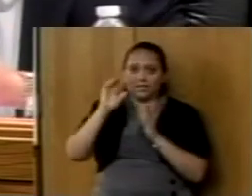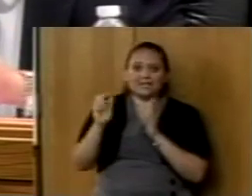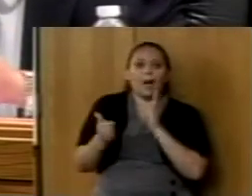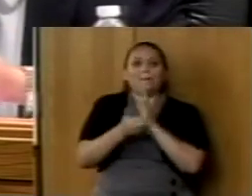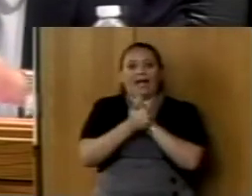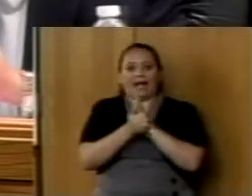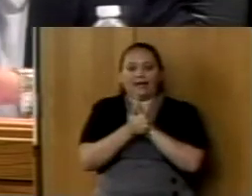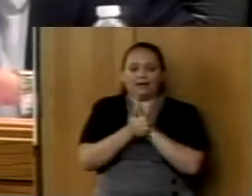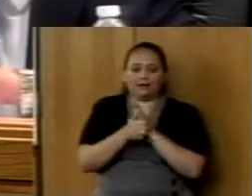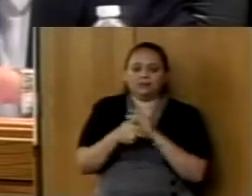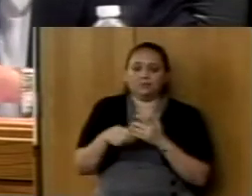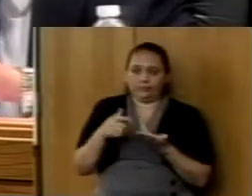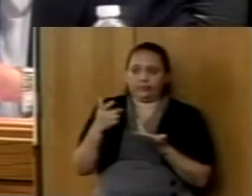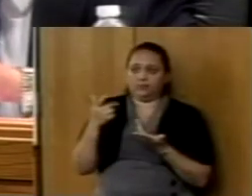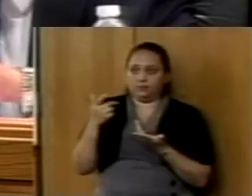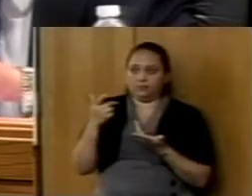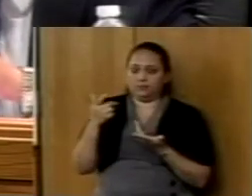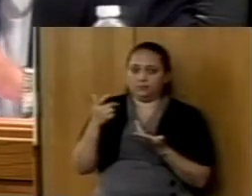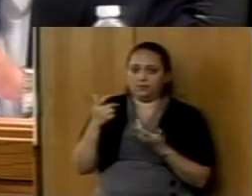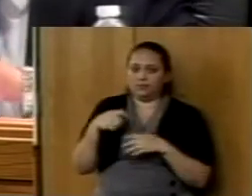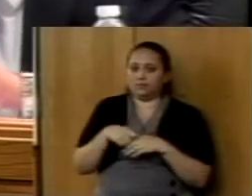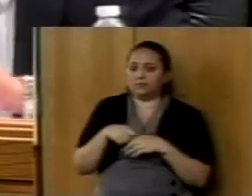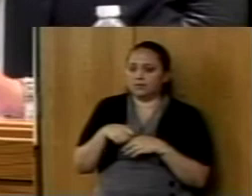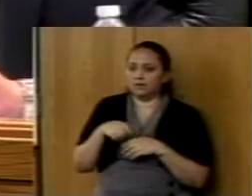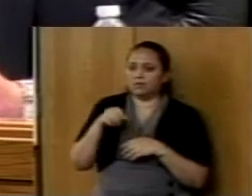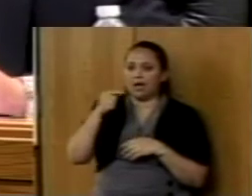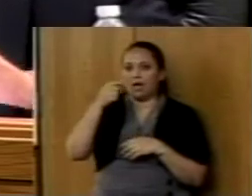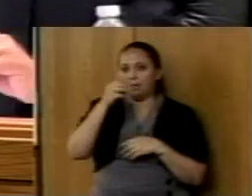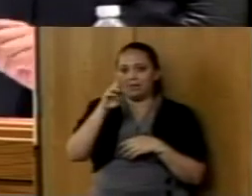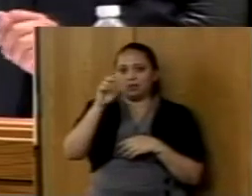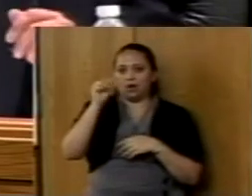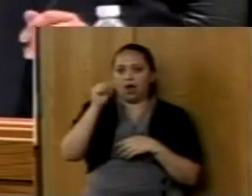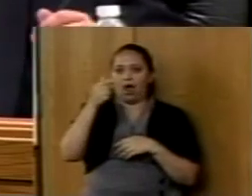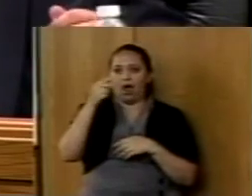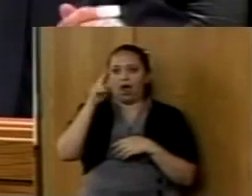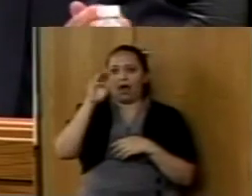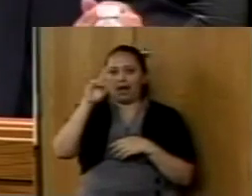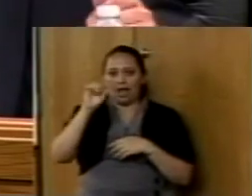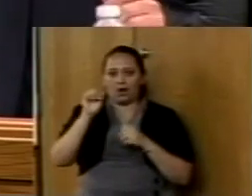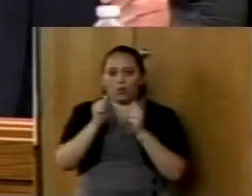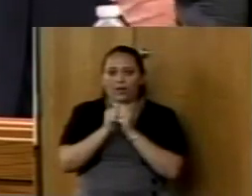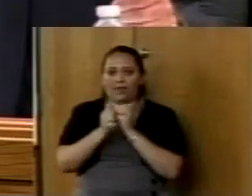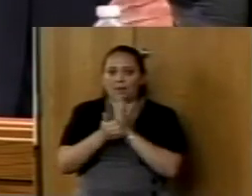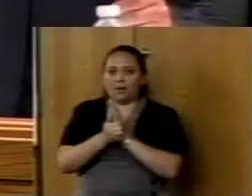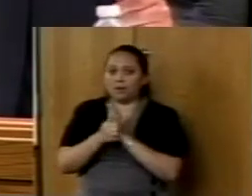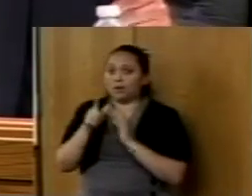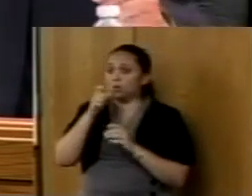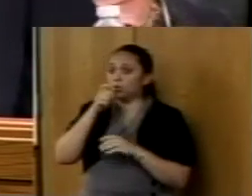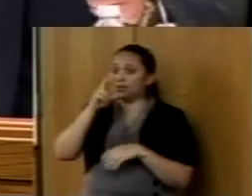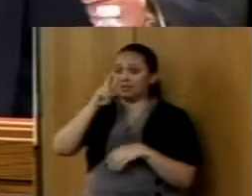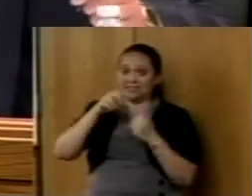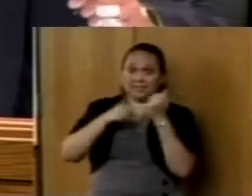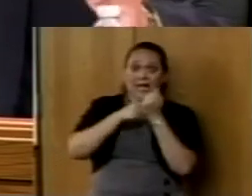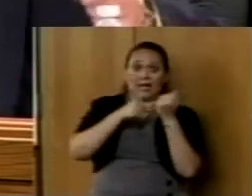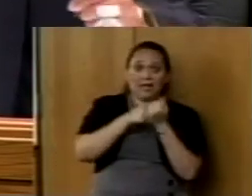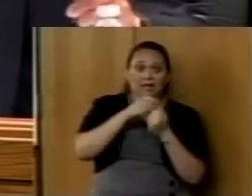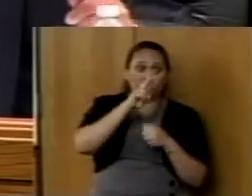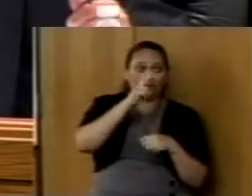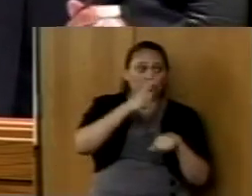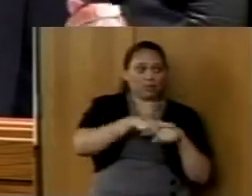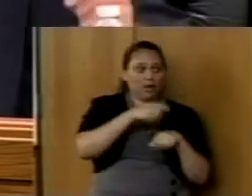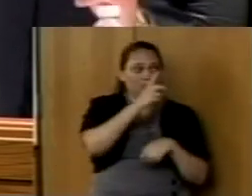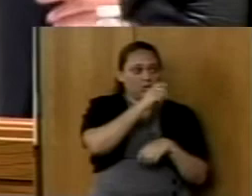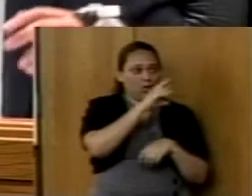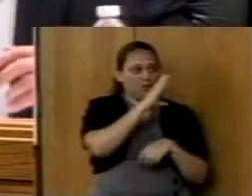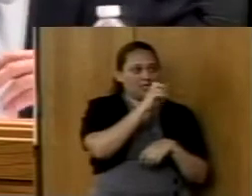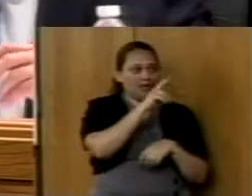Second. Correct. Motion by Mr. Aguilar with an amendment. Who seconded the first time? Mrs. Peña or Dr. Saavedra? Do you